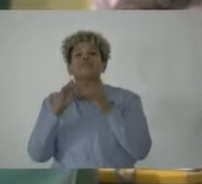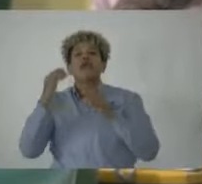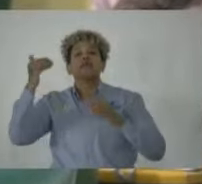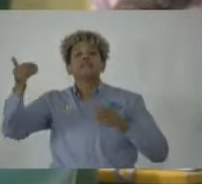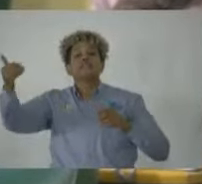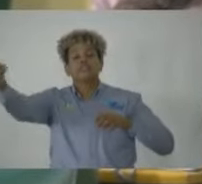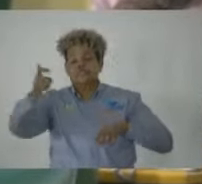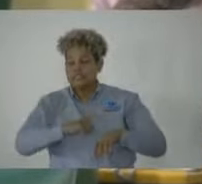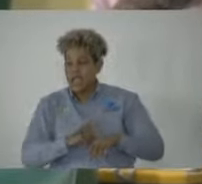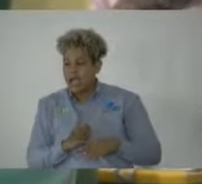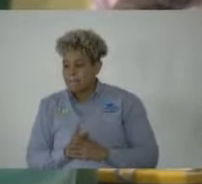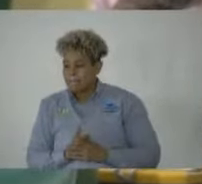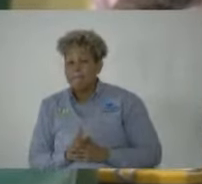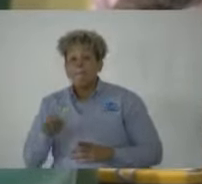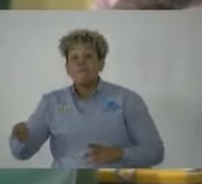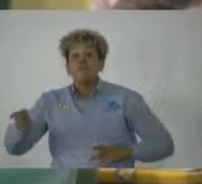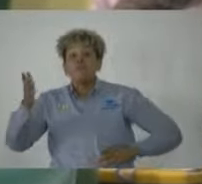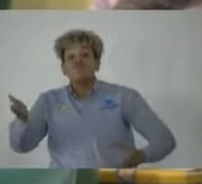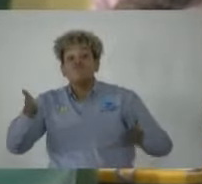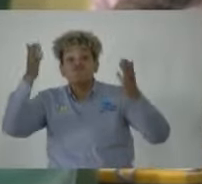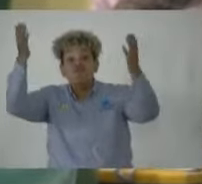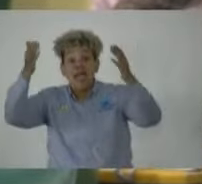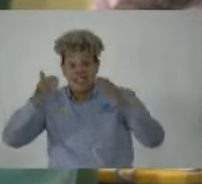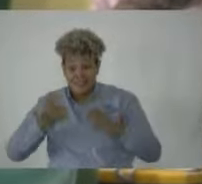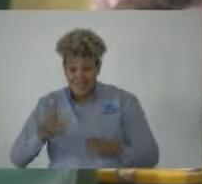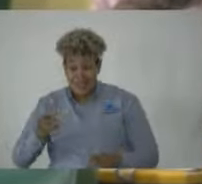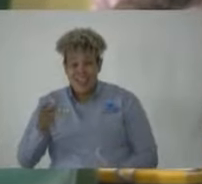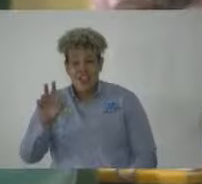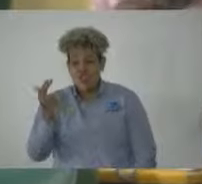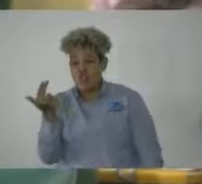time. He raised the minimum wage